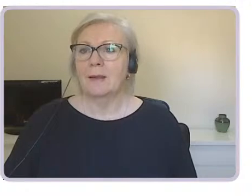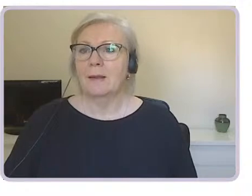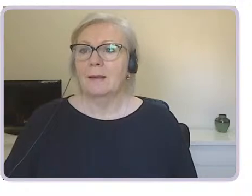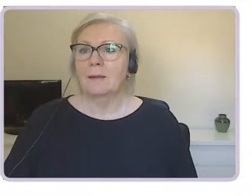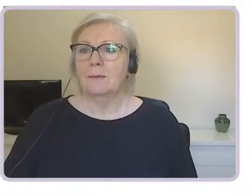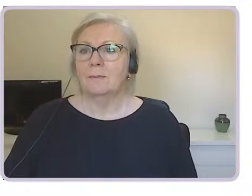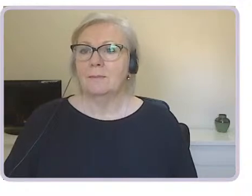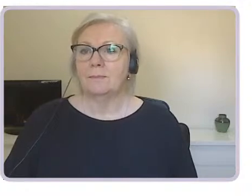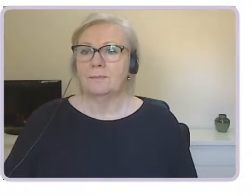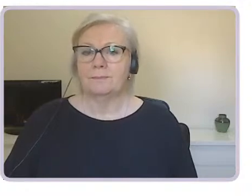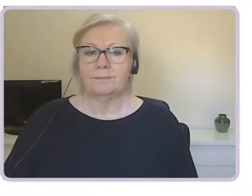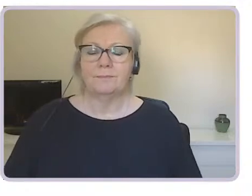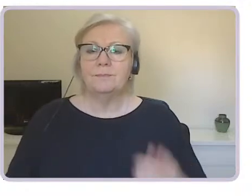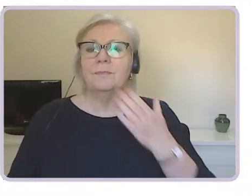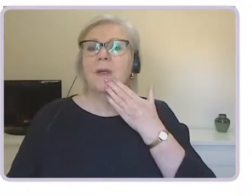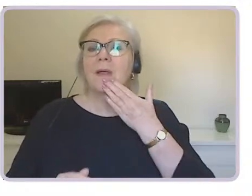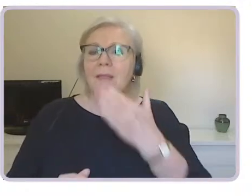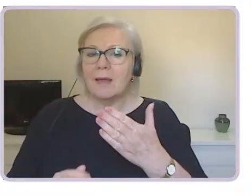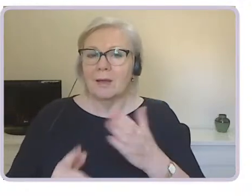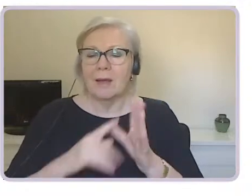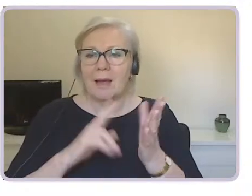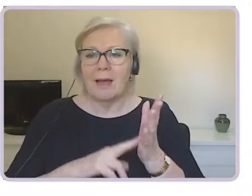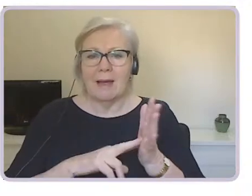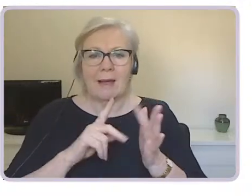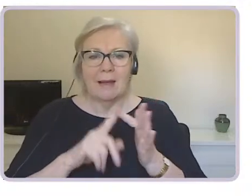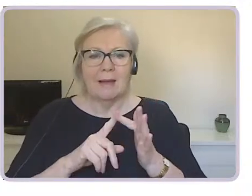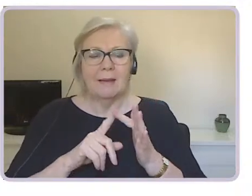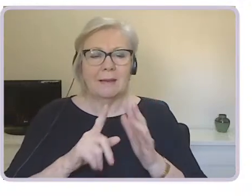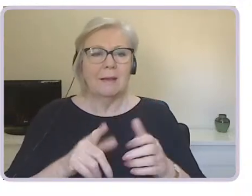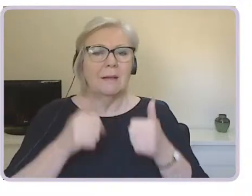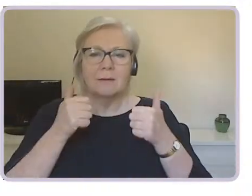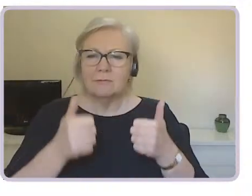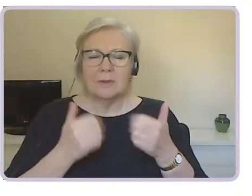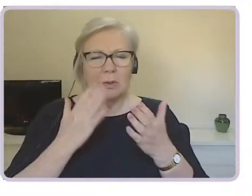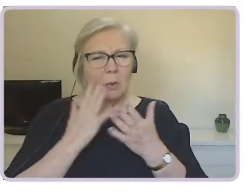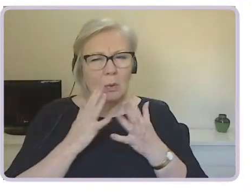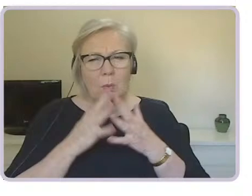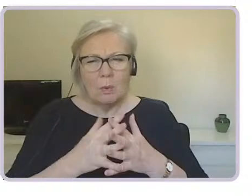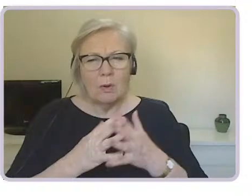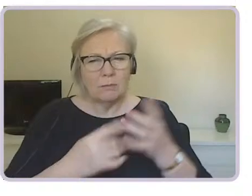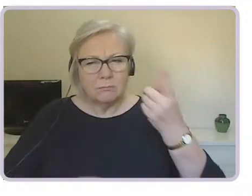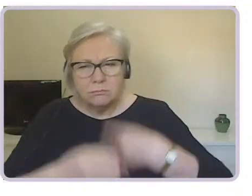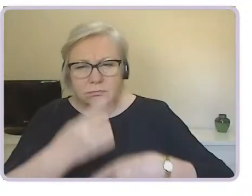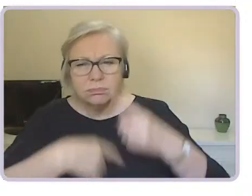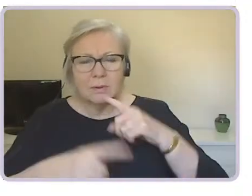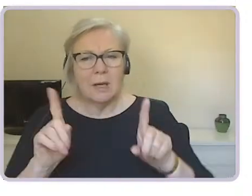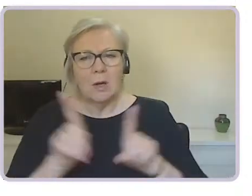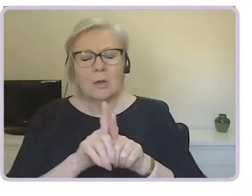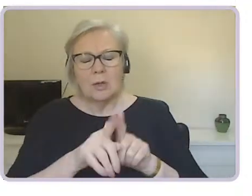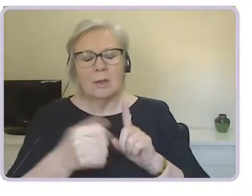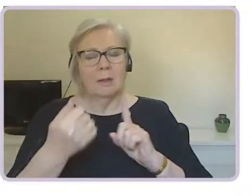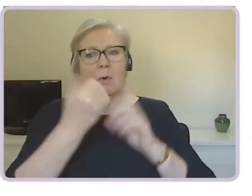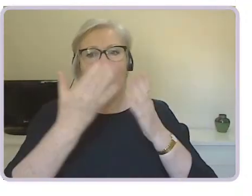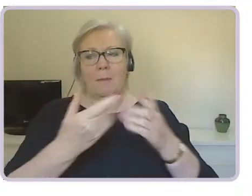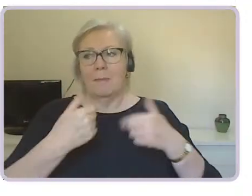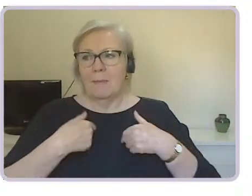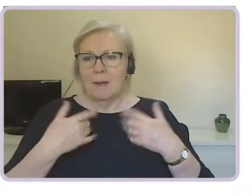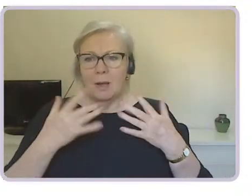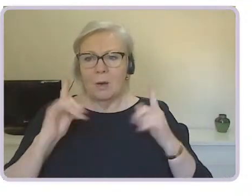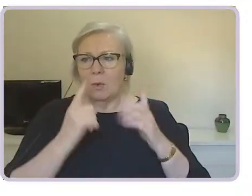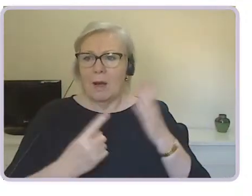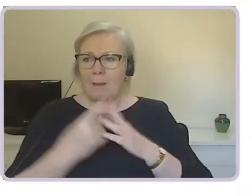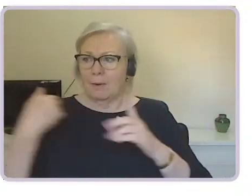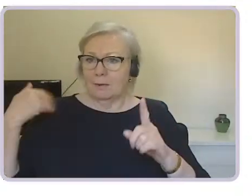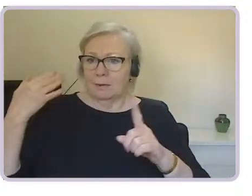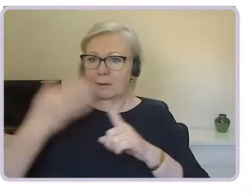Thank you very much, Anne. That was really, really insightful, and it just brought home to me how much has happened over the year